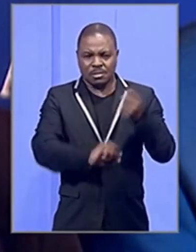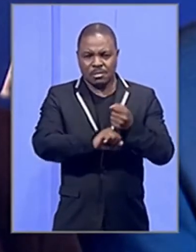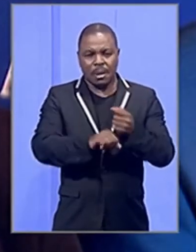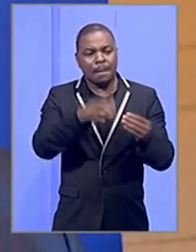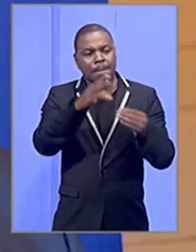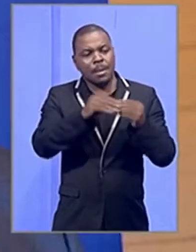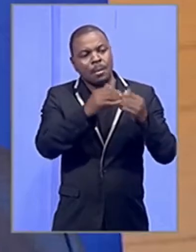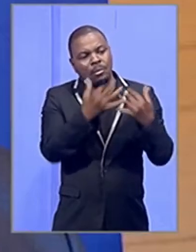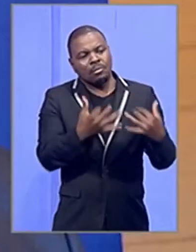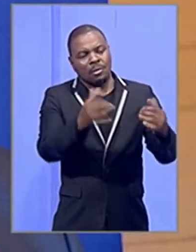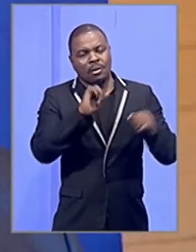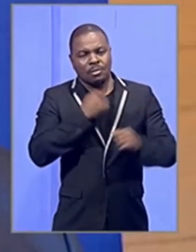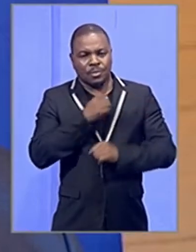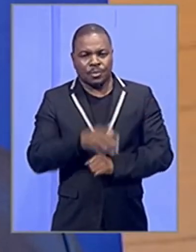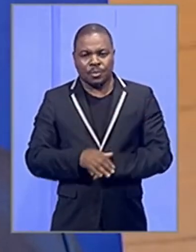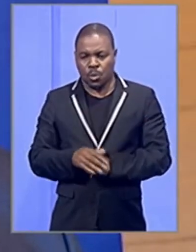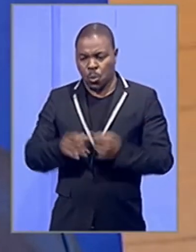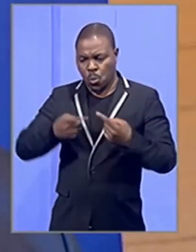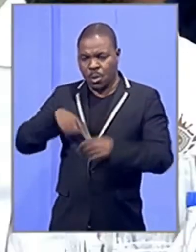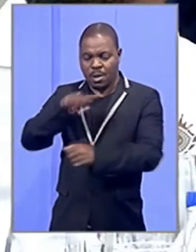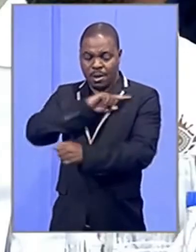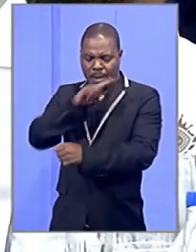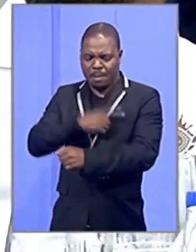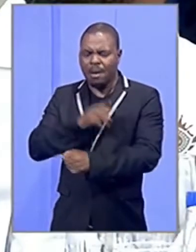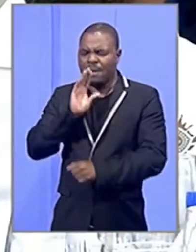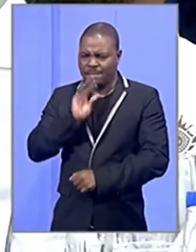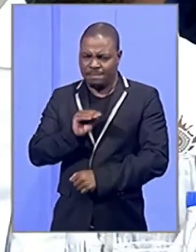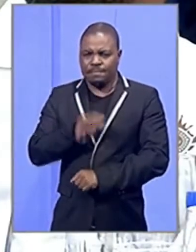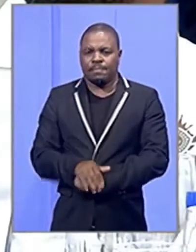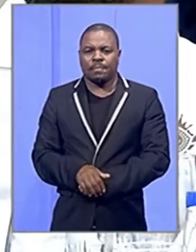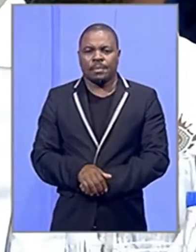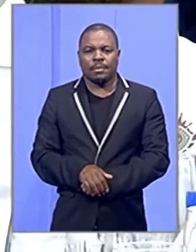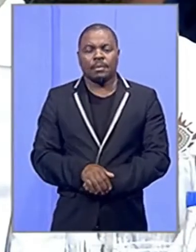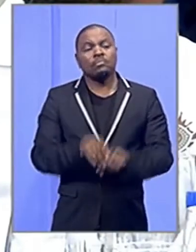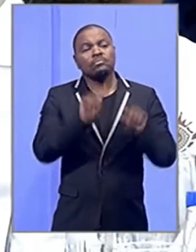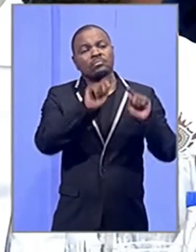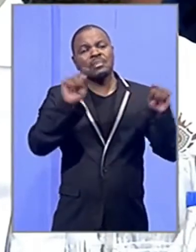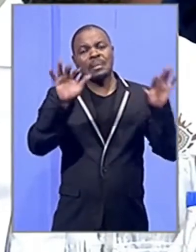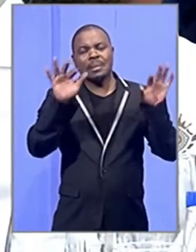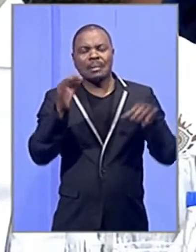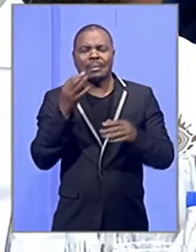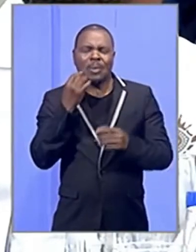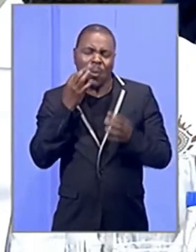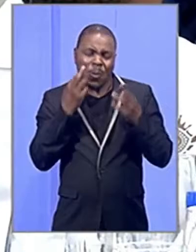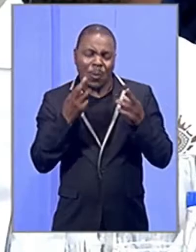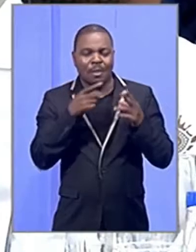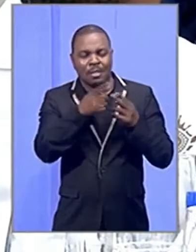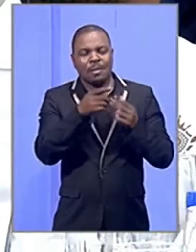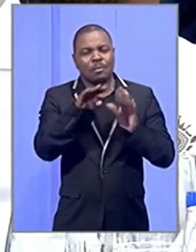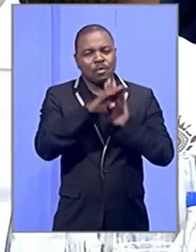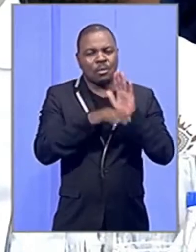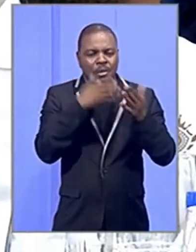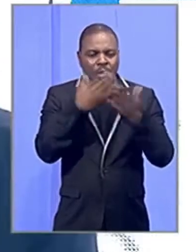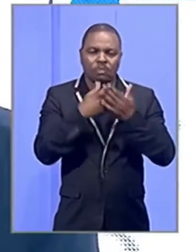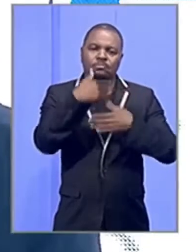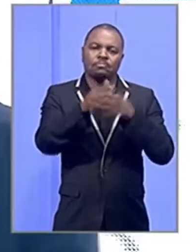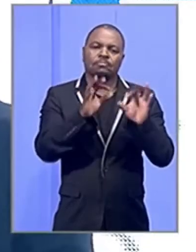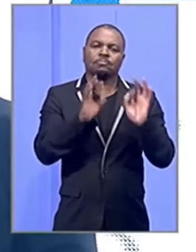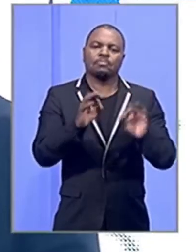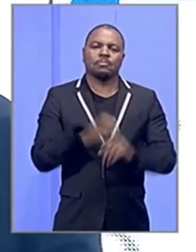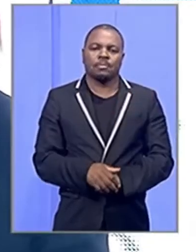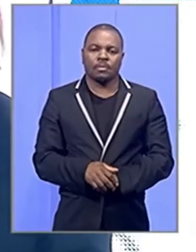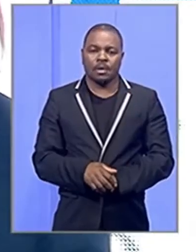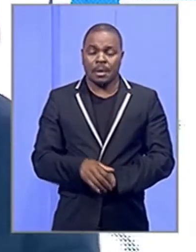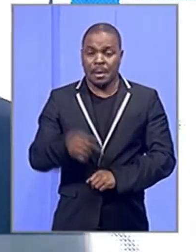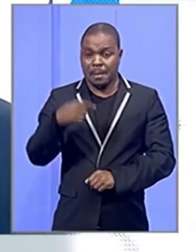the constituents. We have the capacity to deliver. Baeteledipele ba re ba eletsa letsema le ka tswelela ka katlego. I'm going